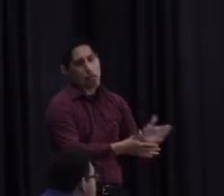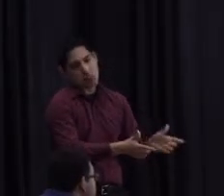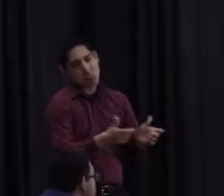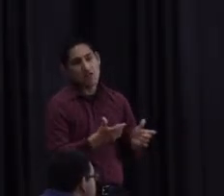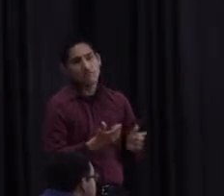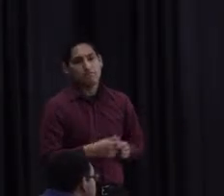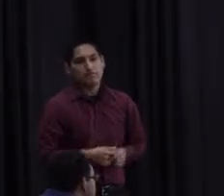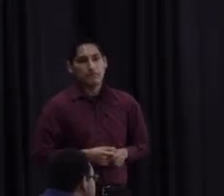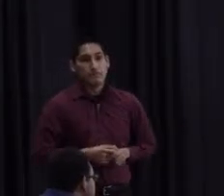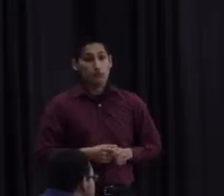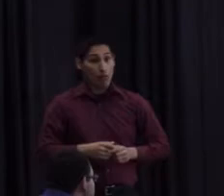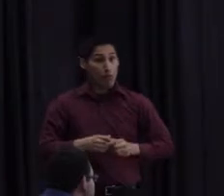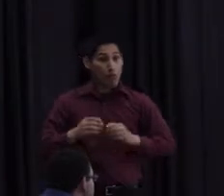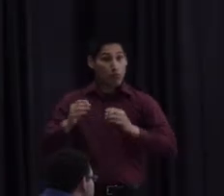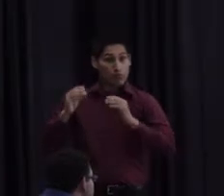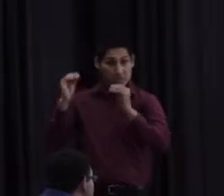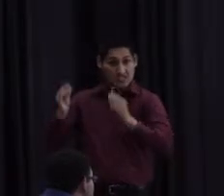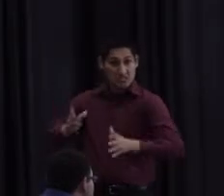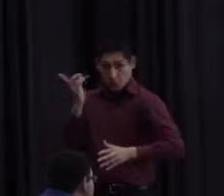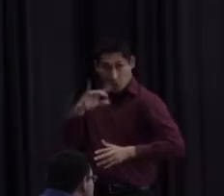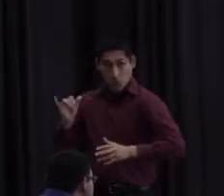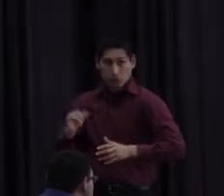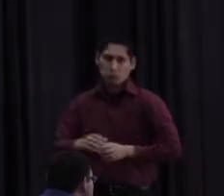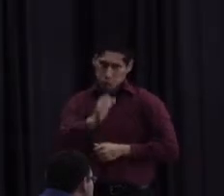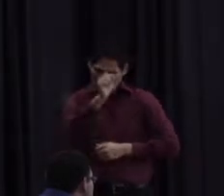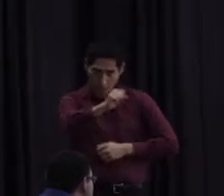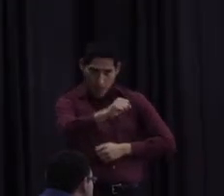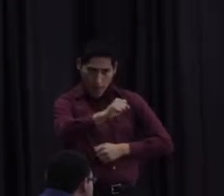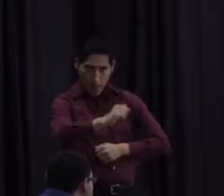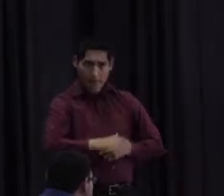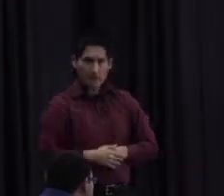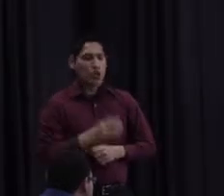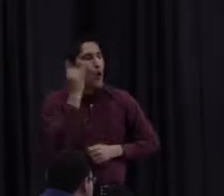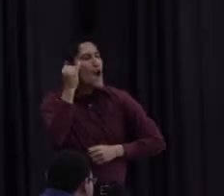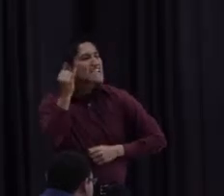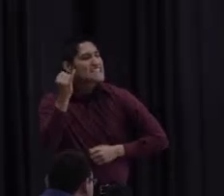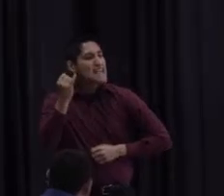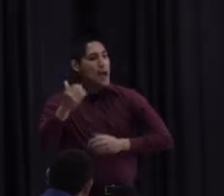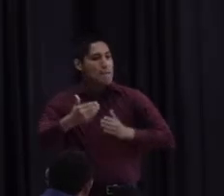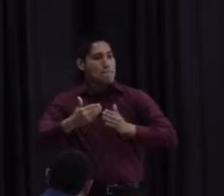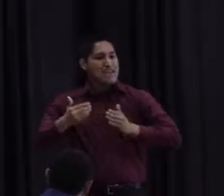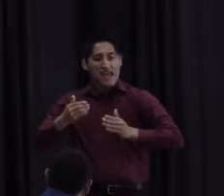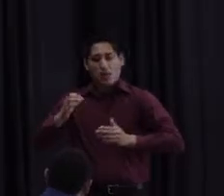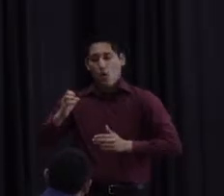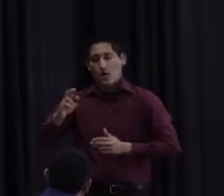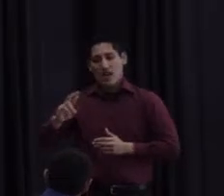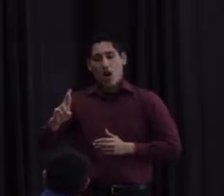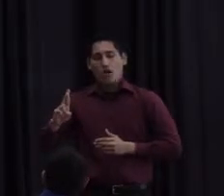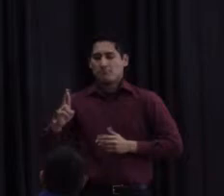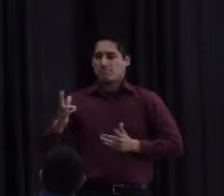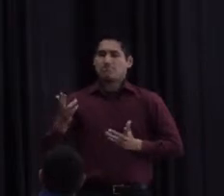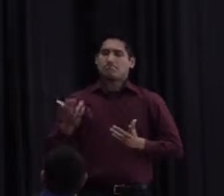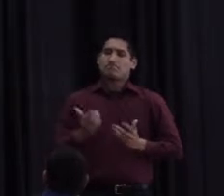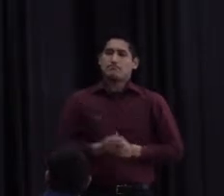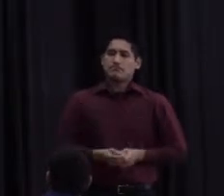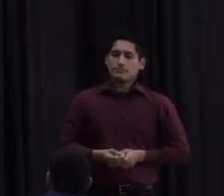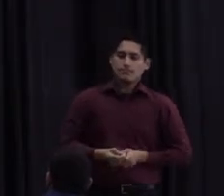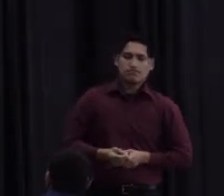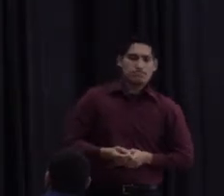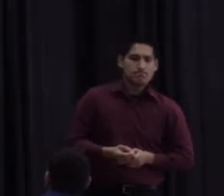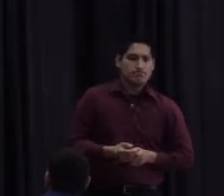So, Us too? absolutely. And so the idea behind OER is that instead of